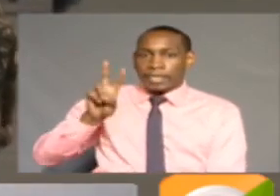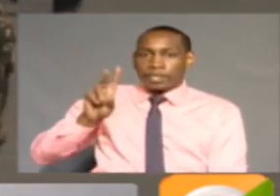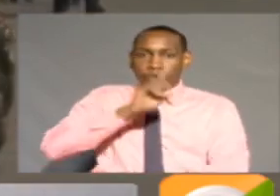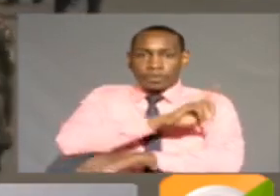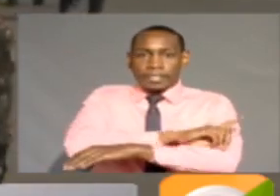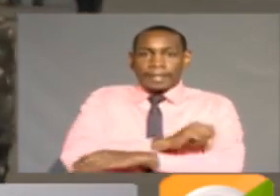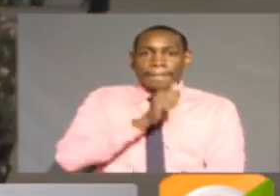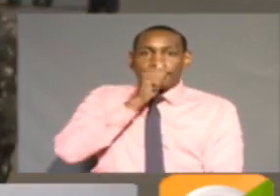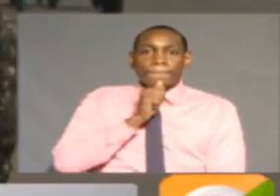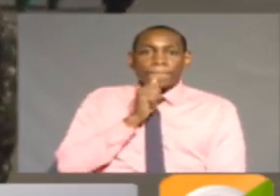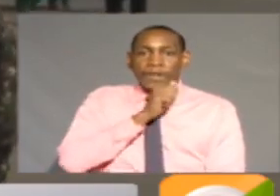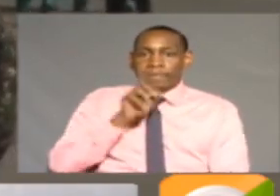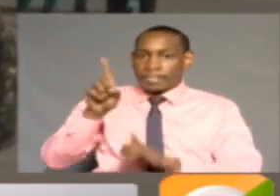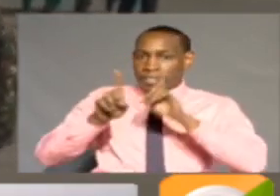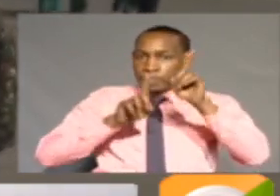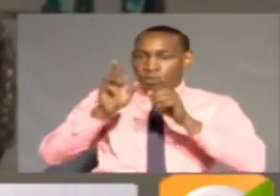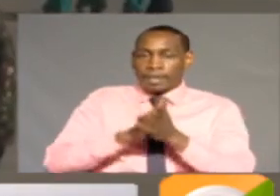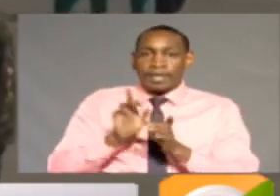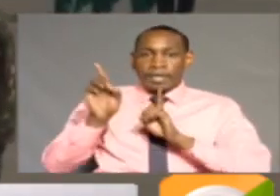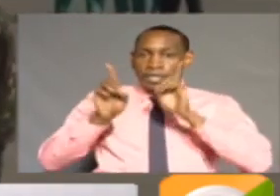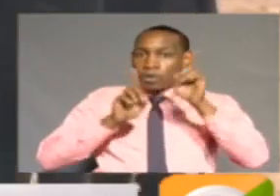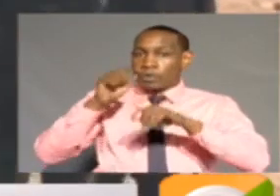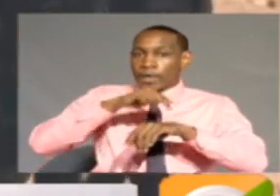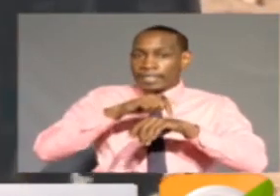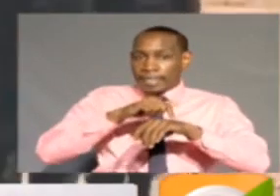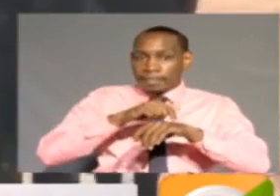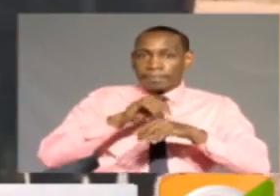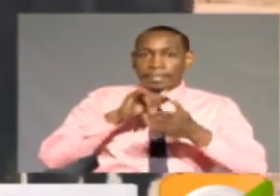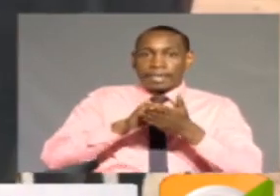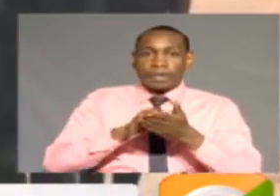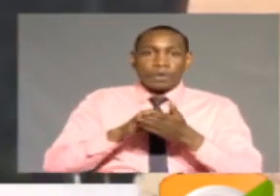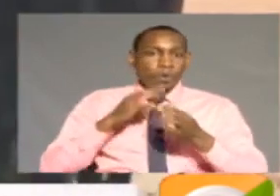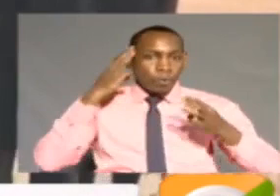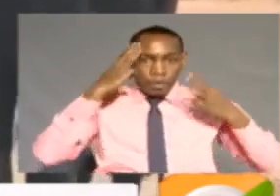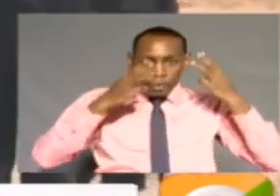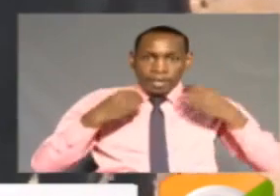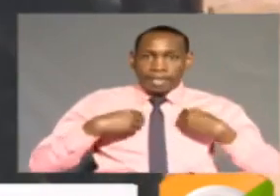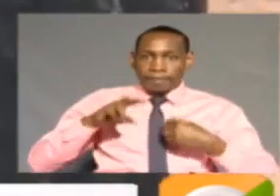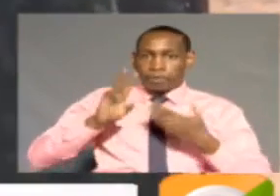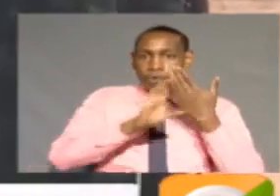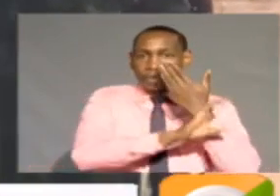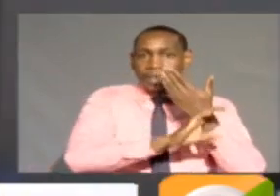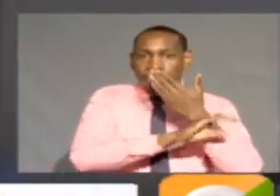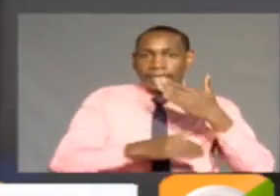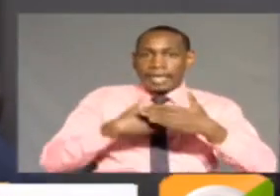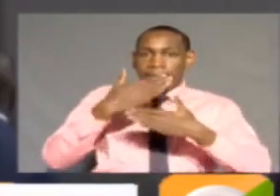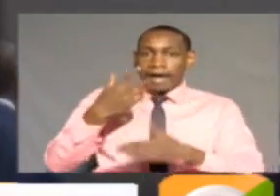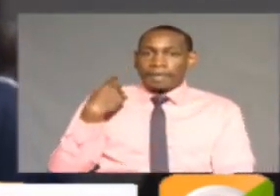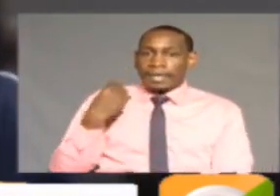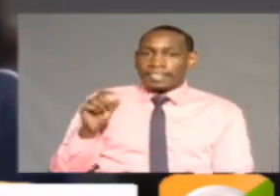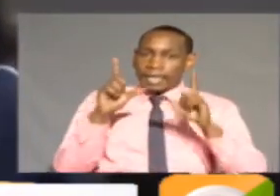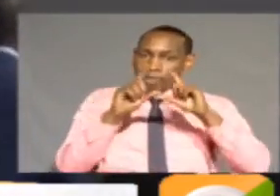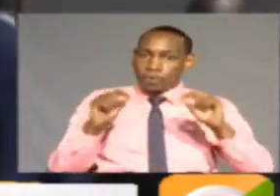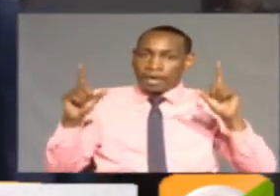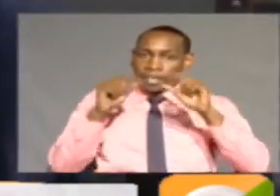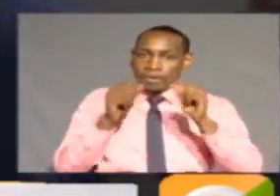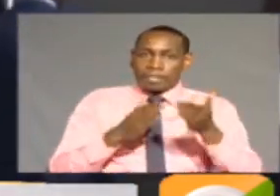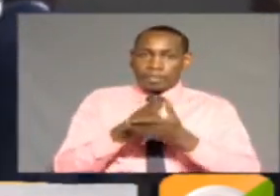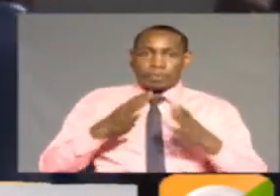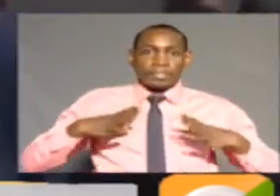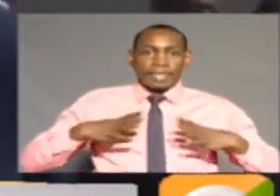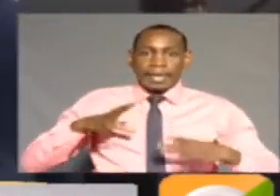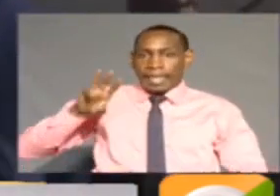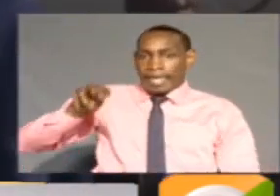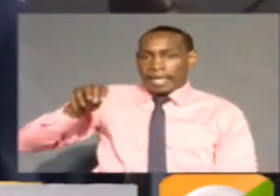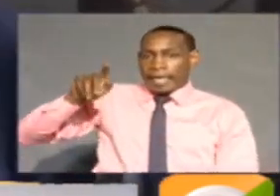two-day private visit. The visit comes at a time when there is tension between the two countries following the recent remarks by Starehe Member